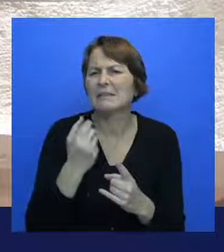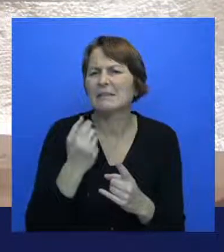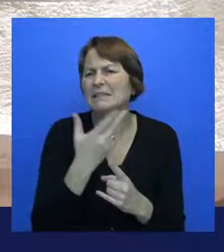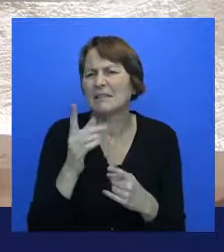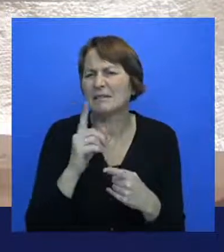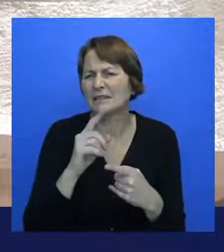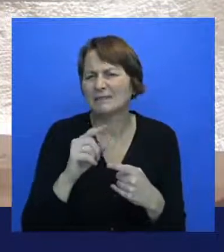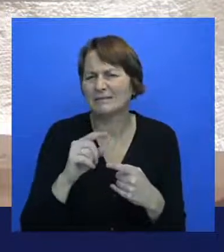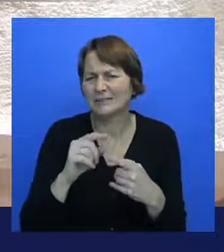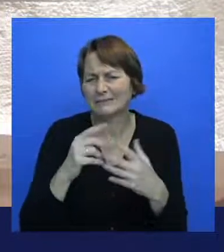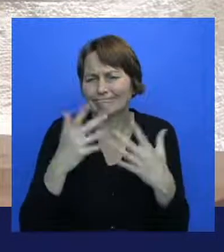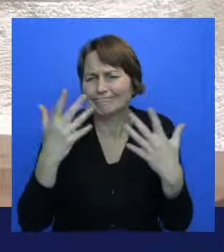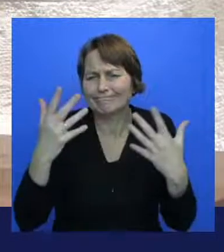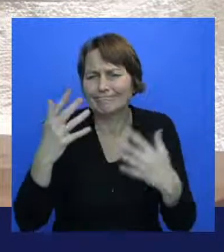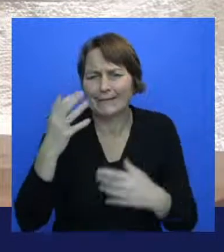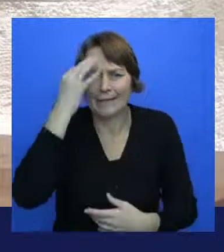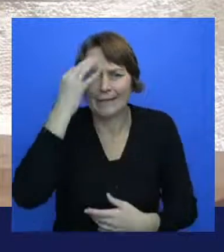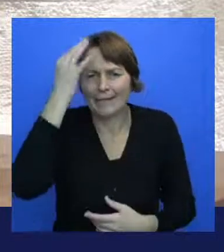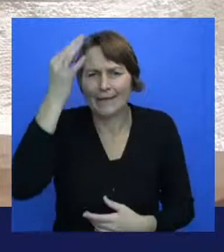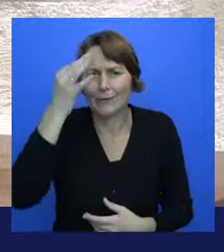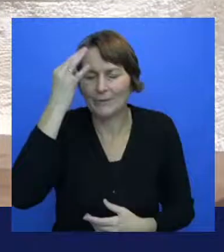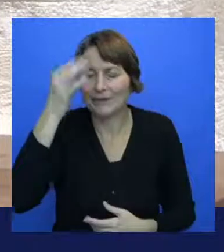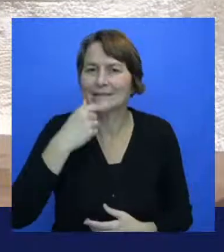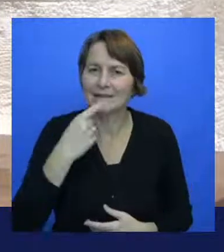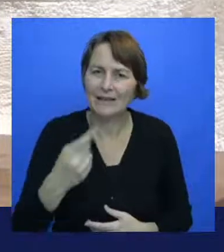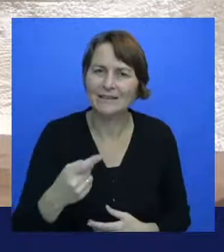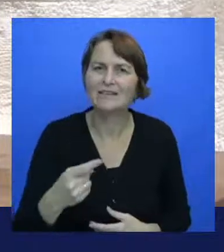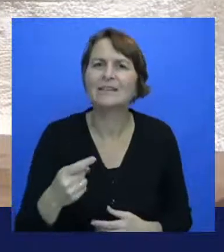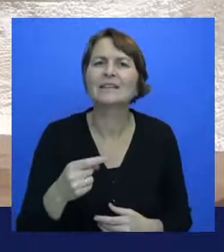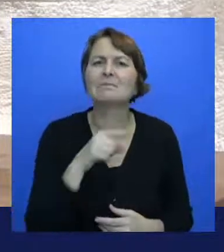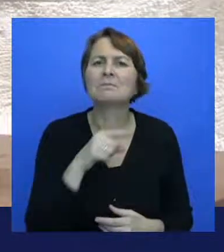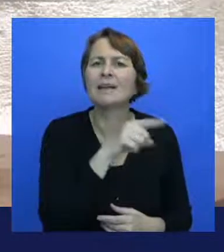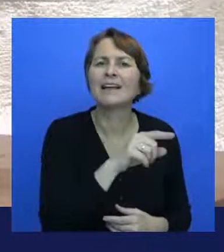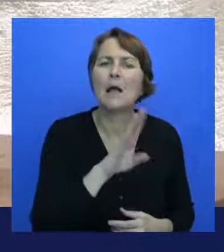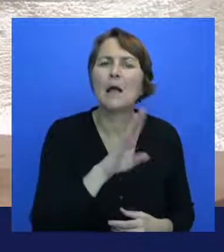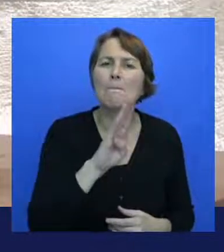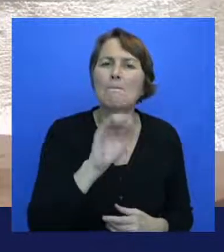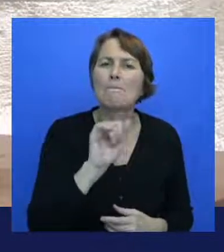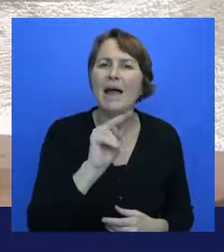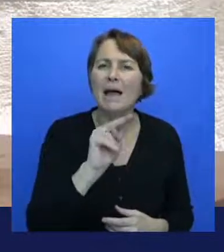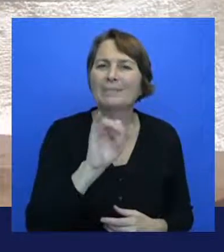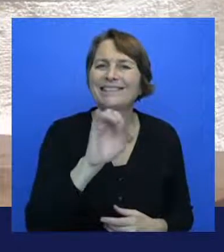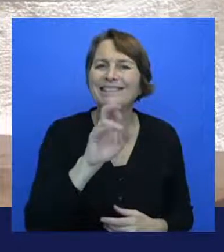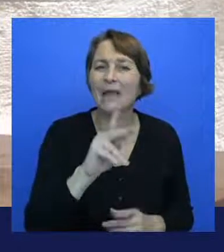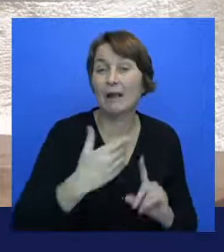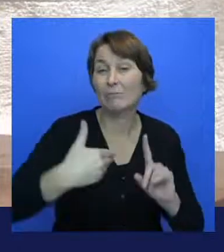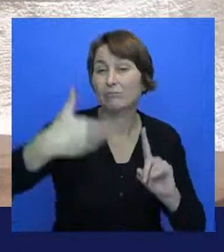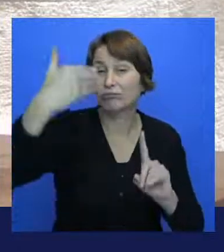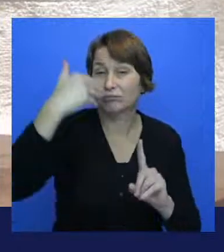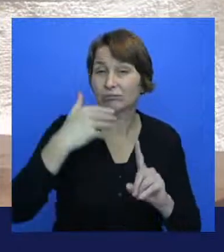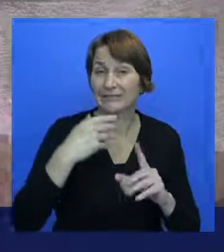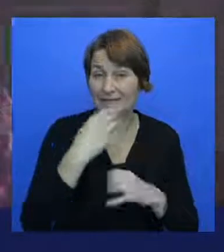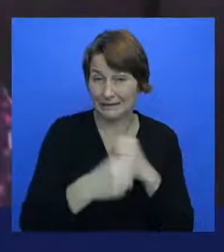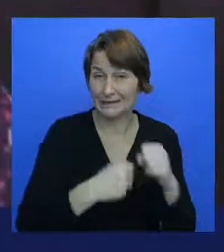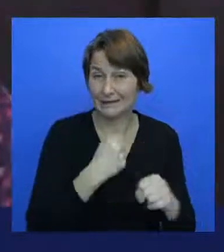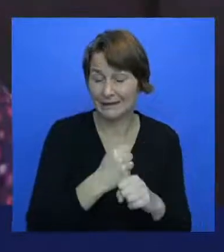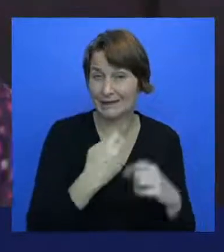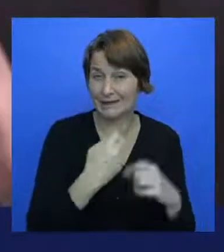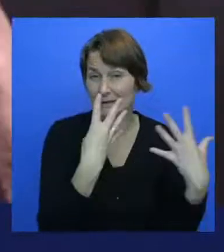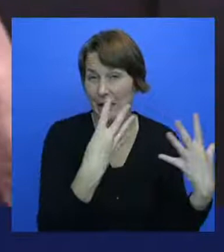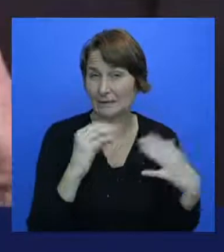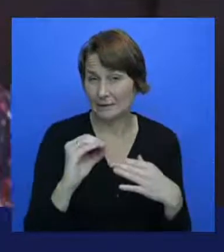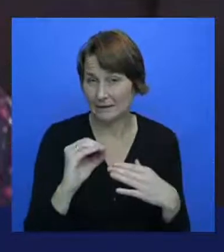entire and this is Chernovenskis and Vapnik came up with this stuff in the 90s. And so when I studied machine learning, it was